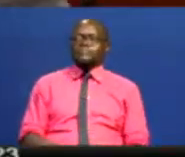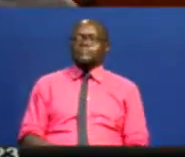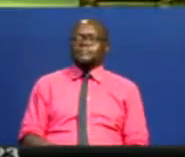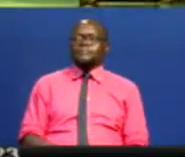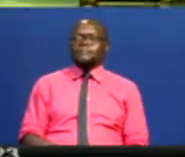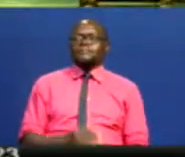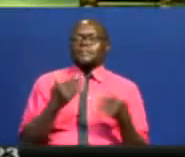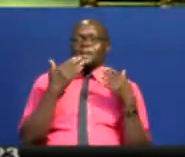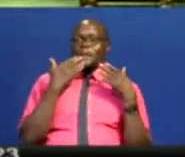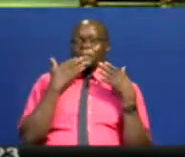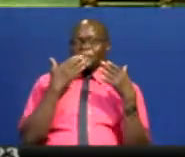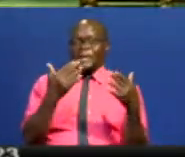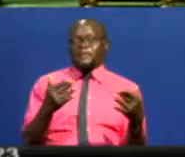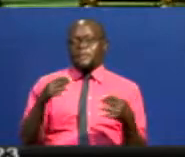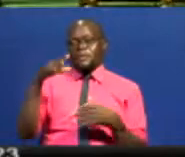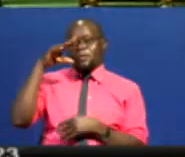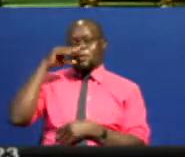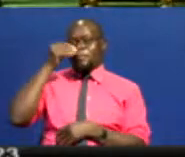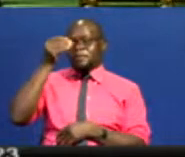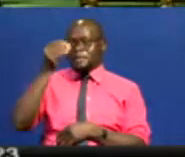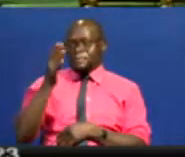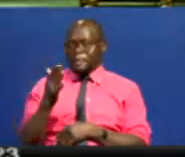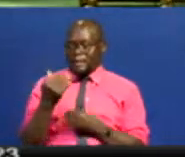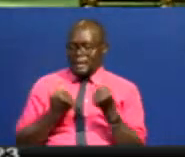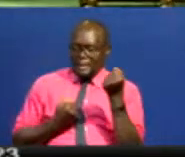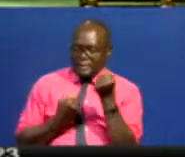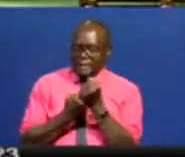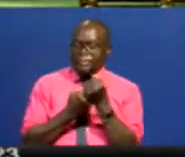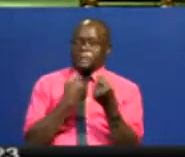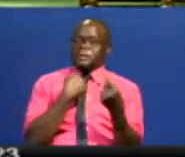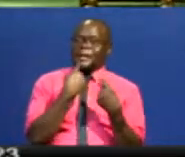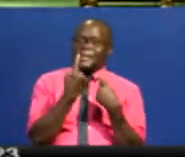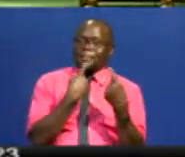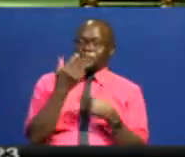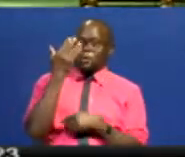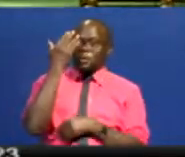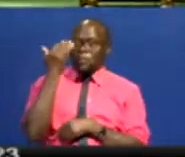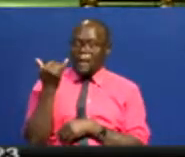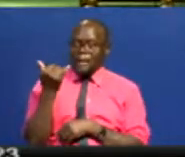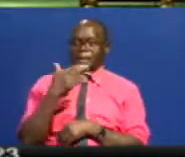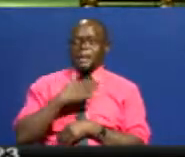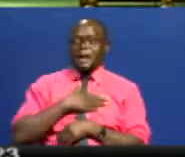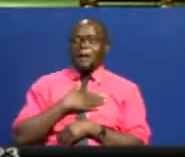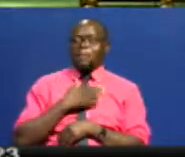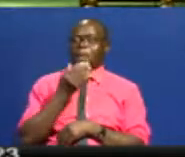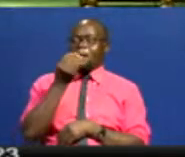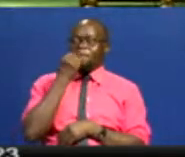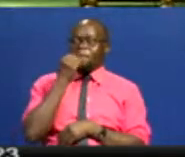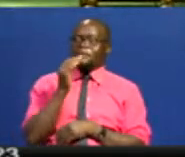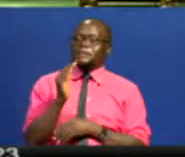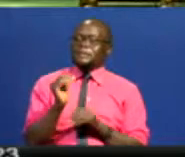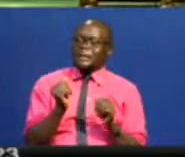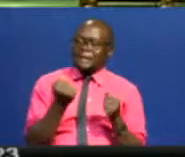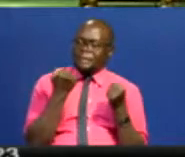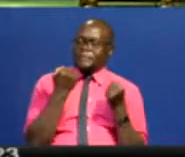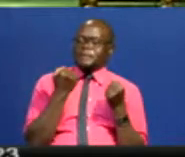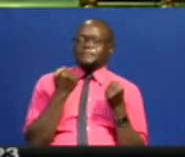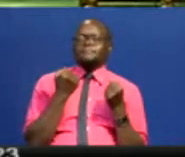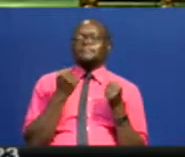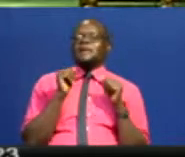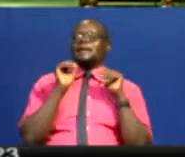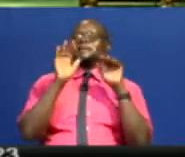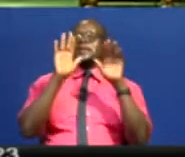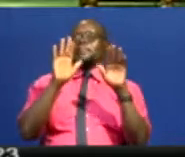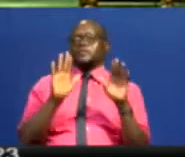Thank you, Mr. Speaker. I support this motion because our food security is